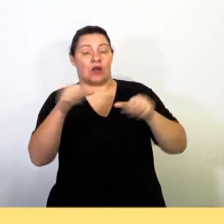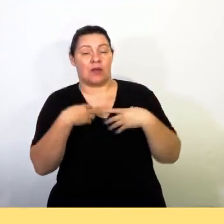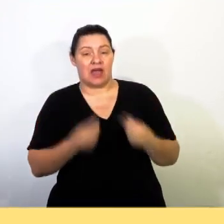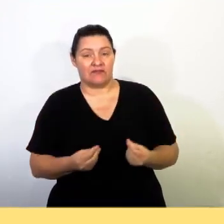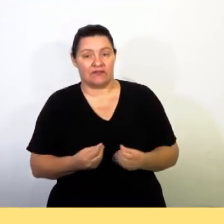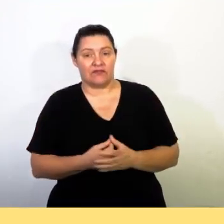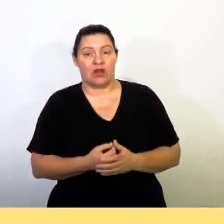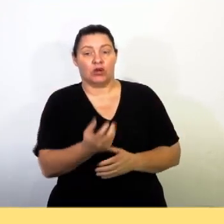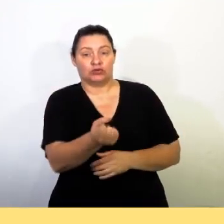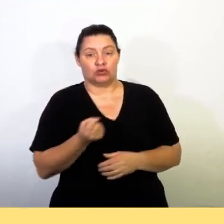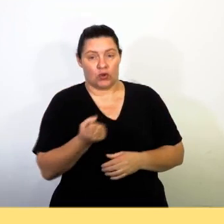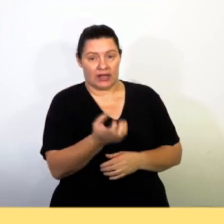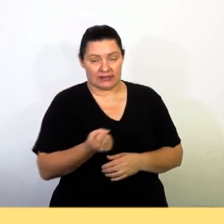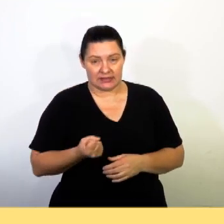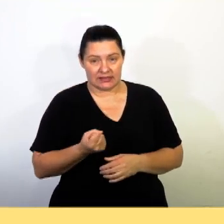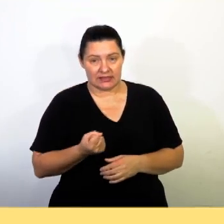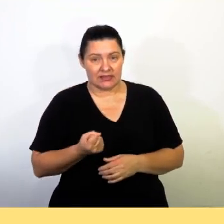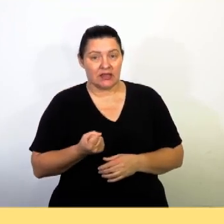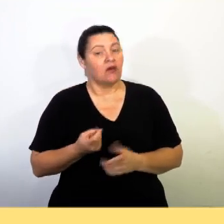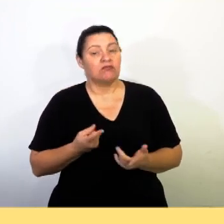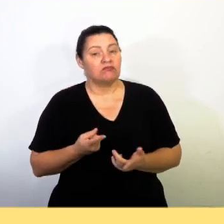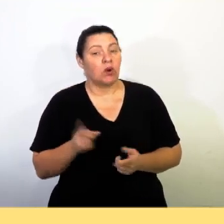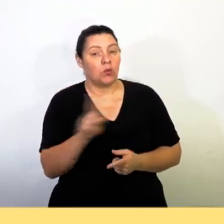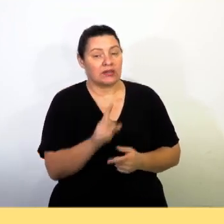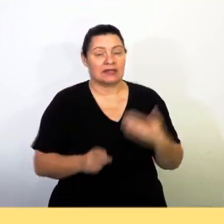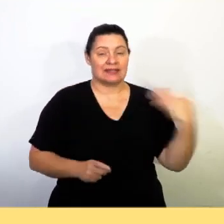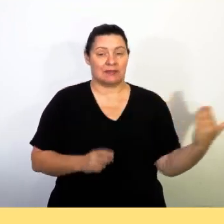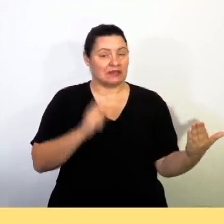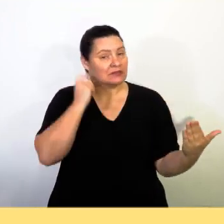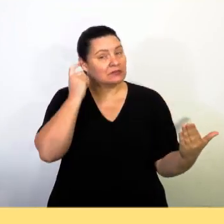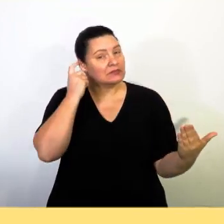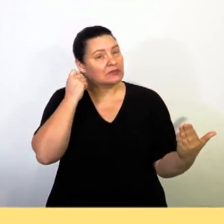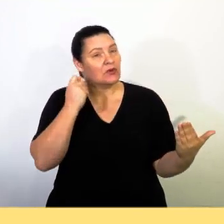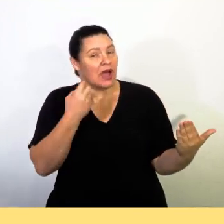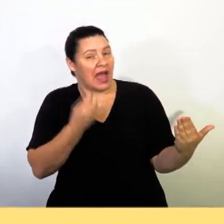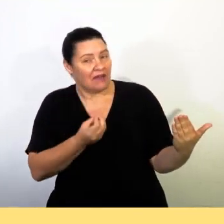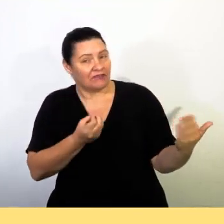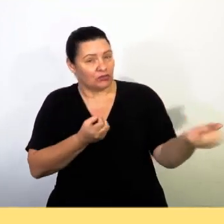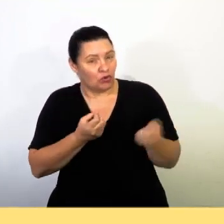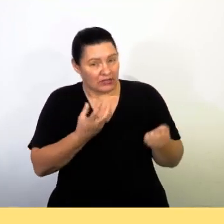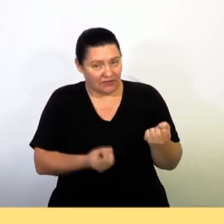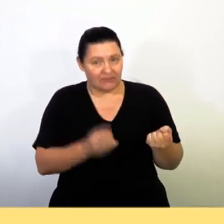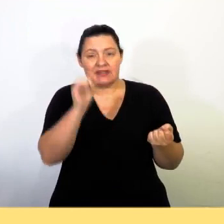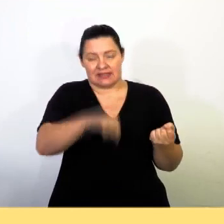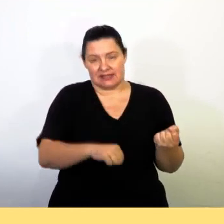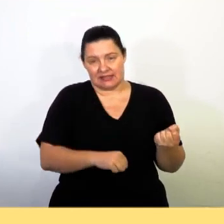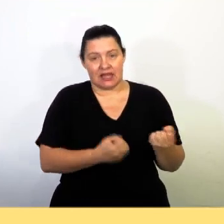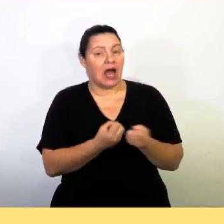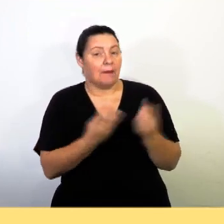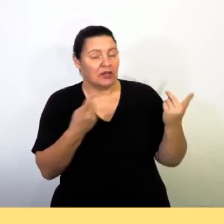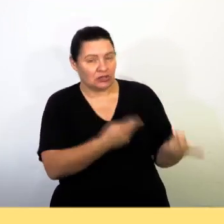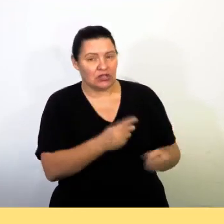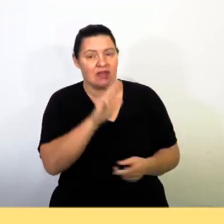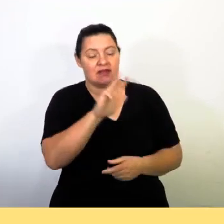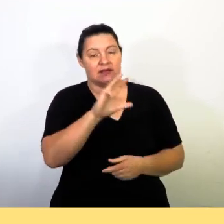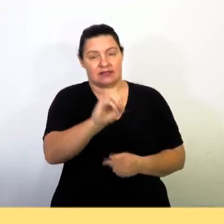first account that I have is drawings. Remember, drawings increases on the debit side. So, do I have any drawings?